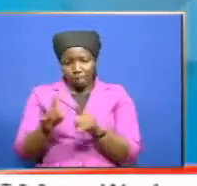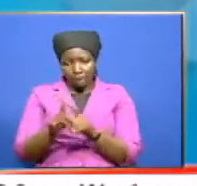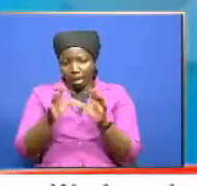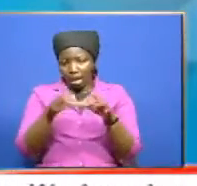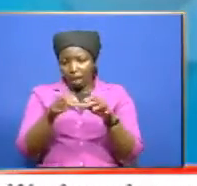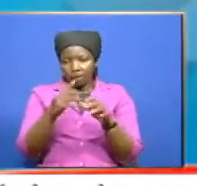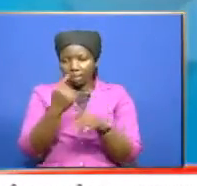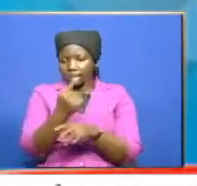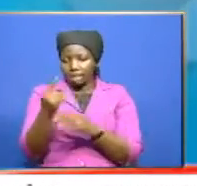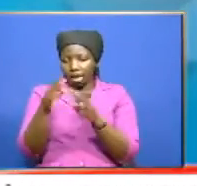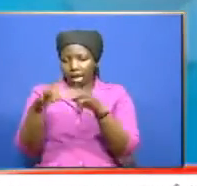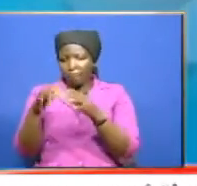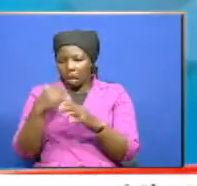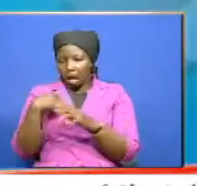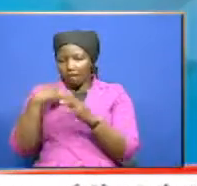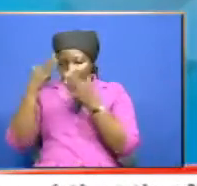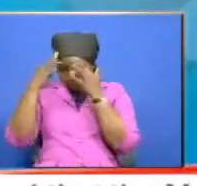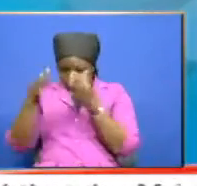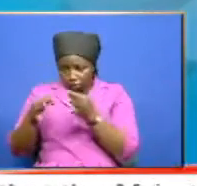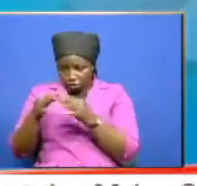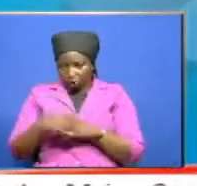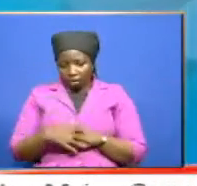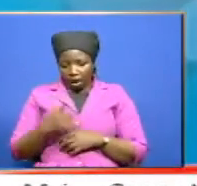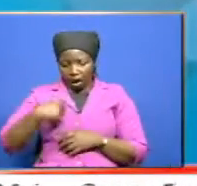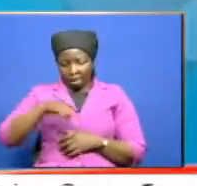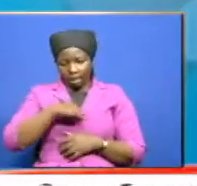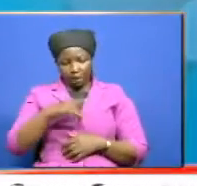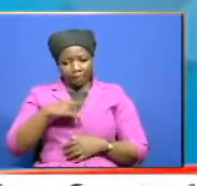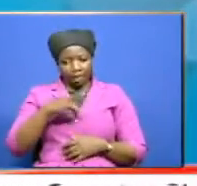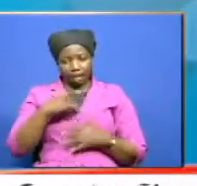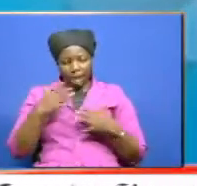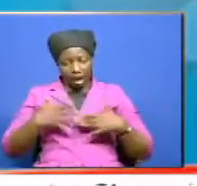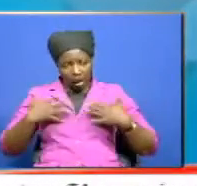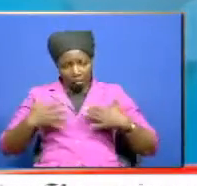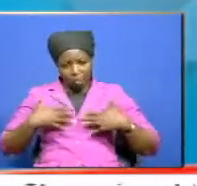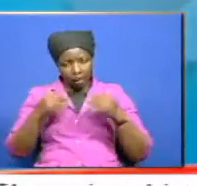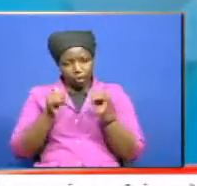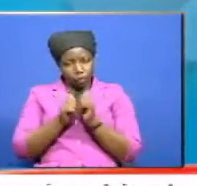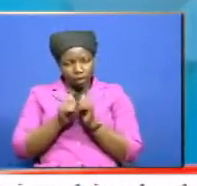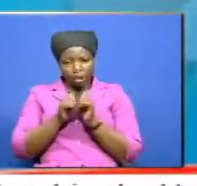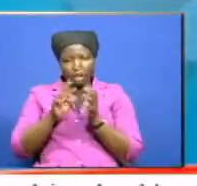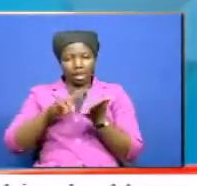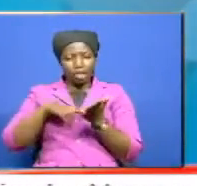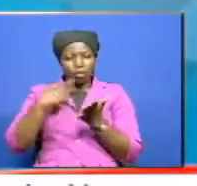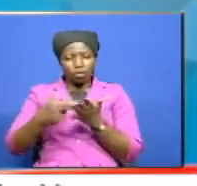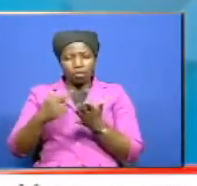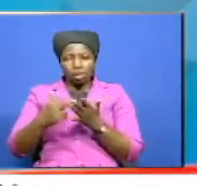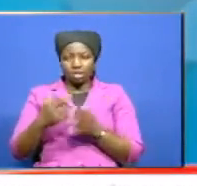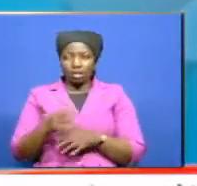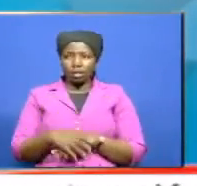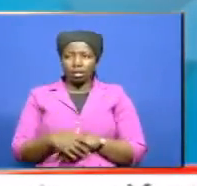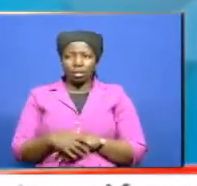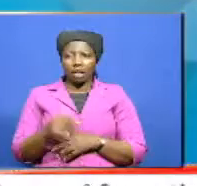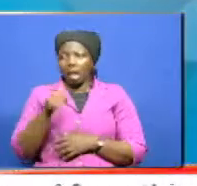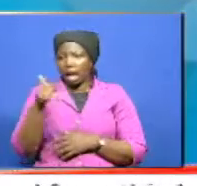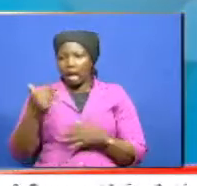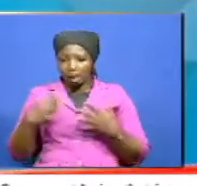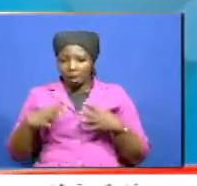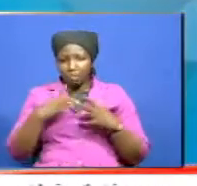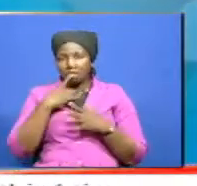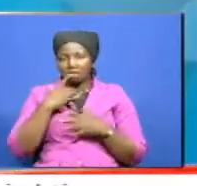decision, you know, and said, okay, fine, we are happy with the resources and with the prescribes that one will. Others said, we are not happy,